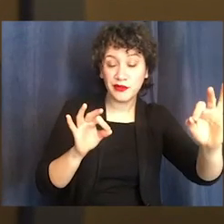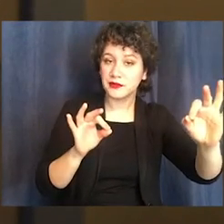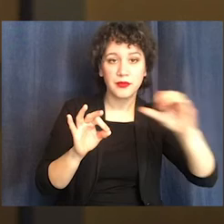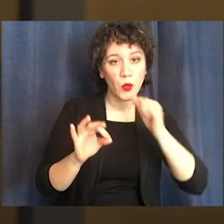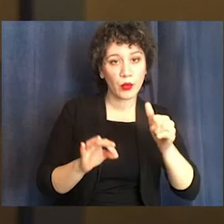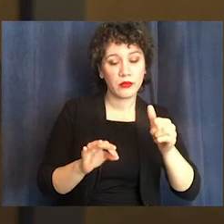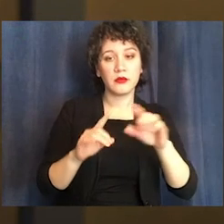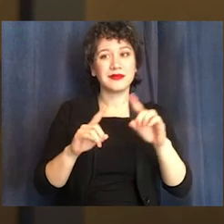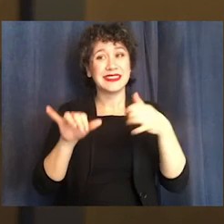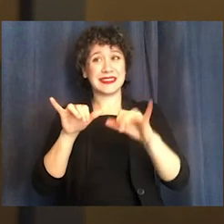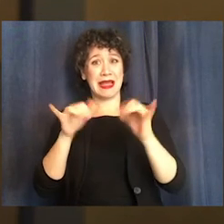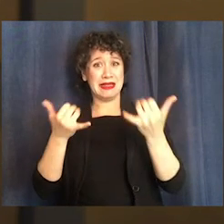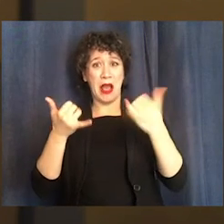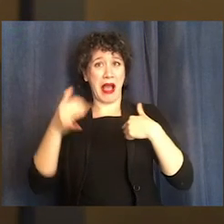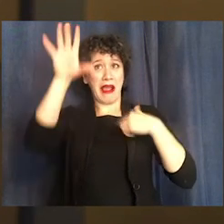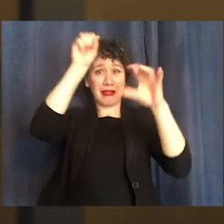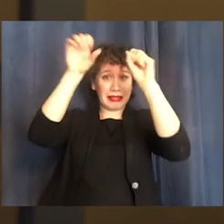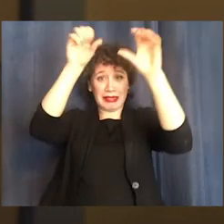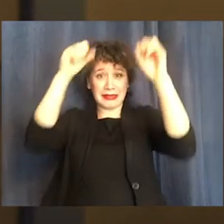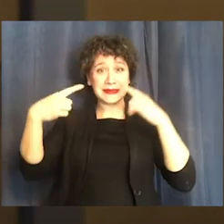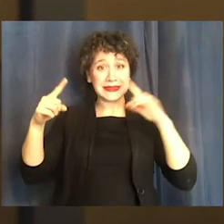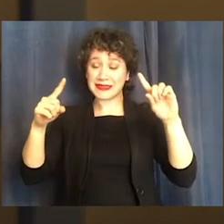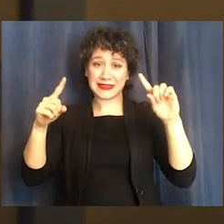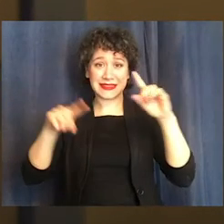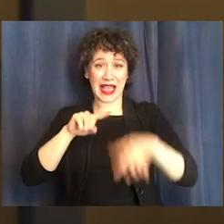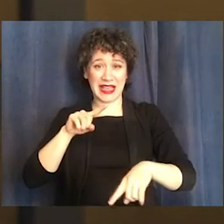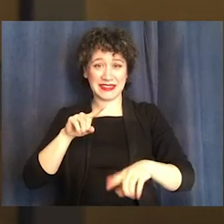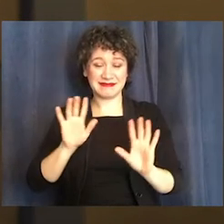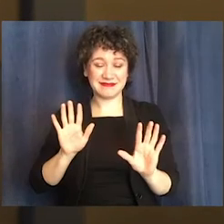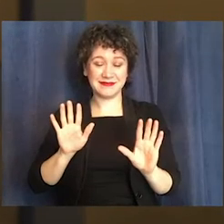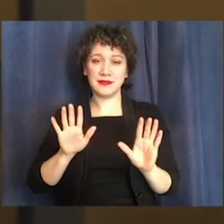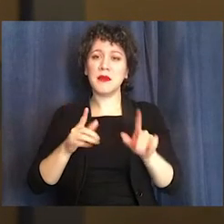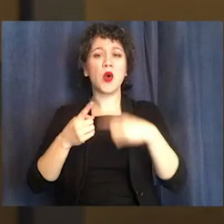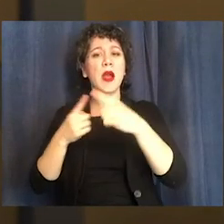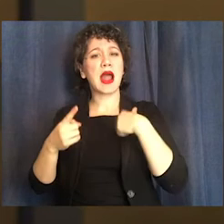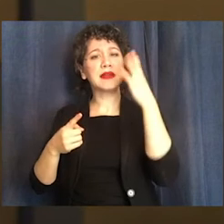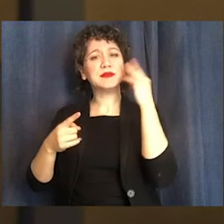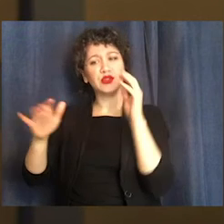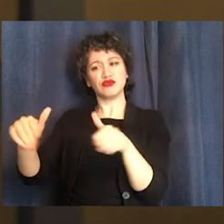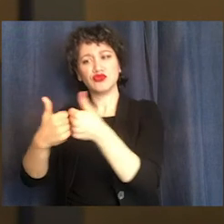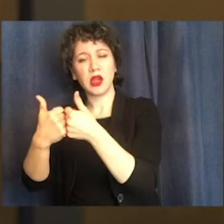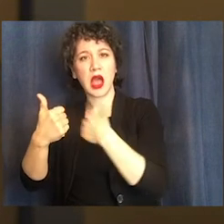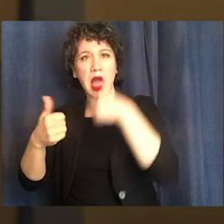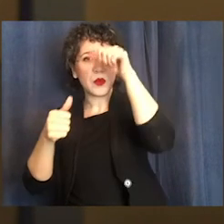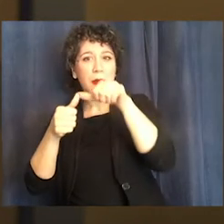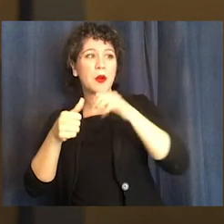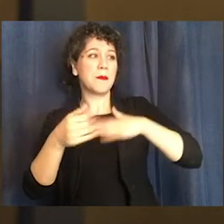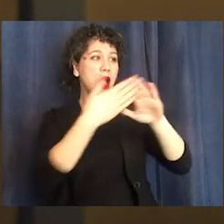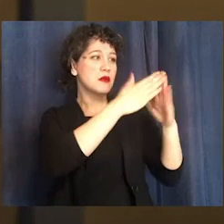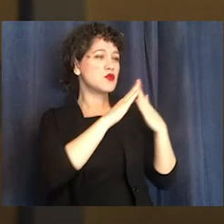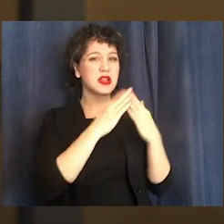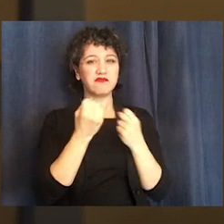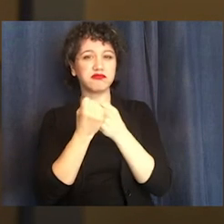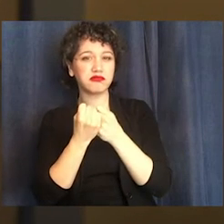each time I face a challenge, I'm reminded of my community helping me through it. No matter where I go, I will